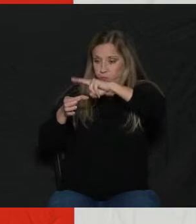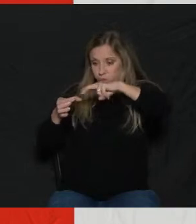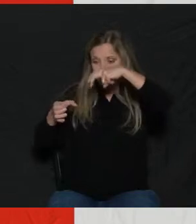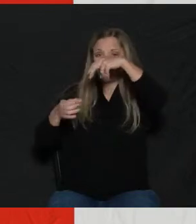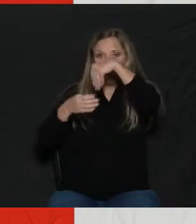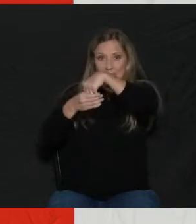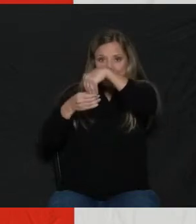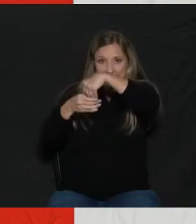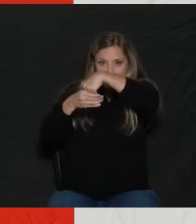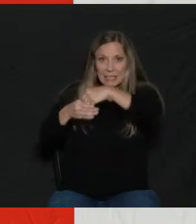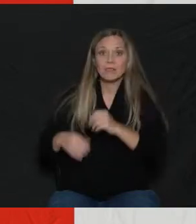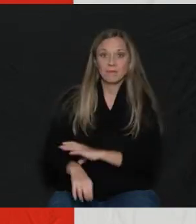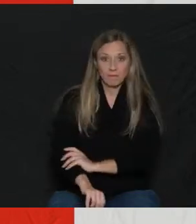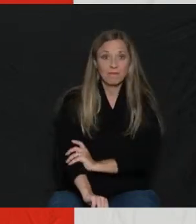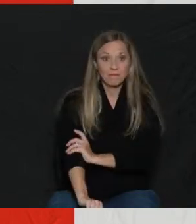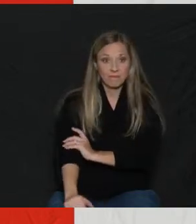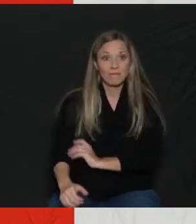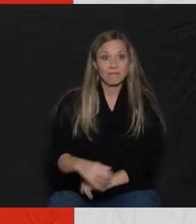in it.